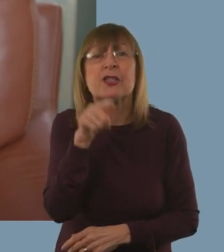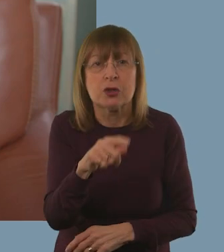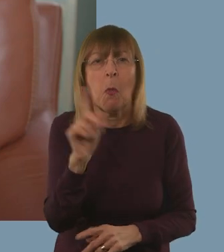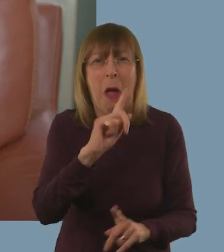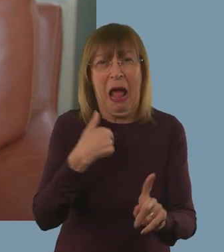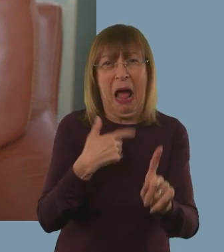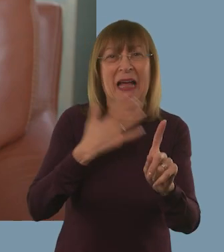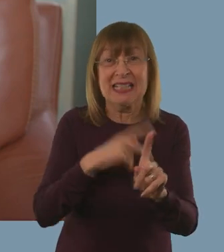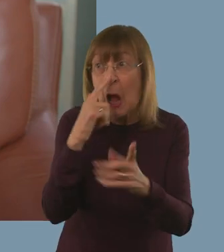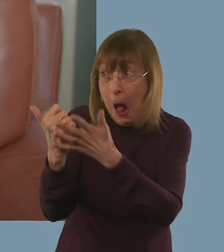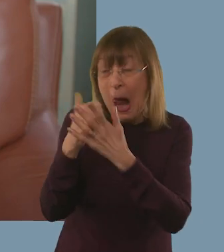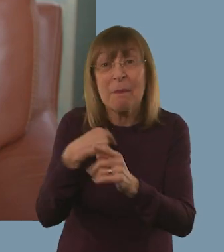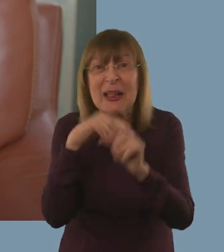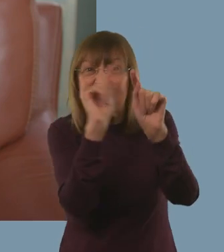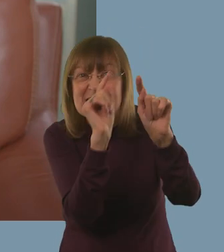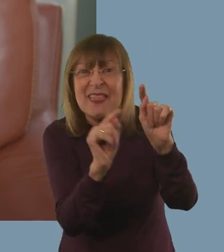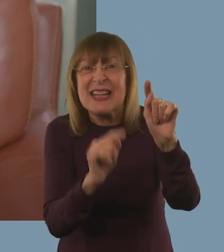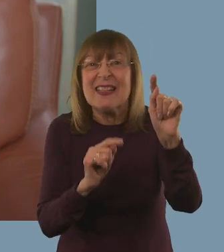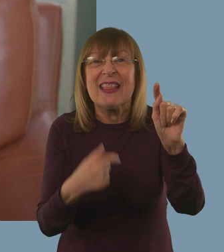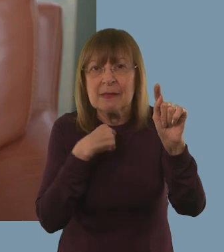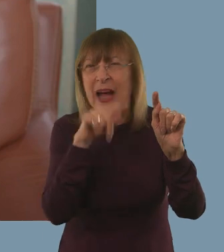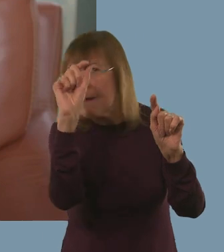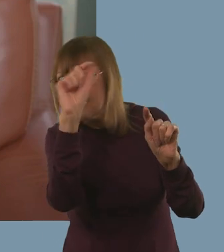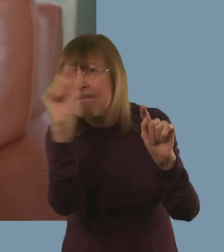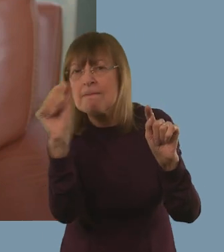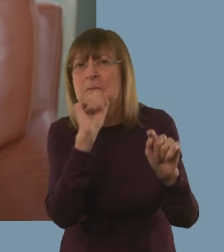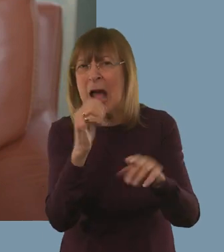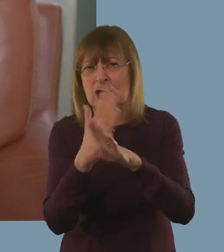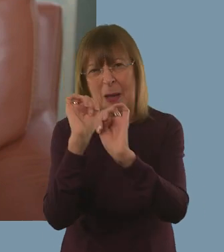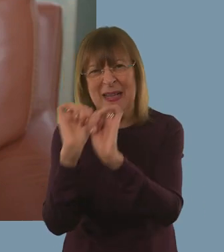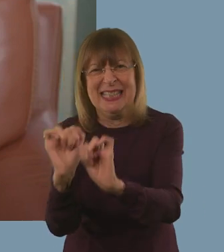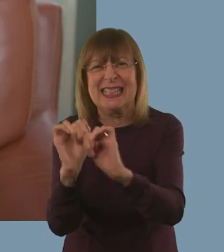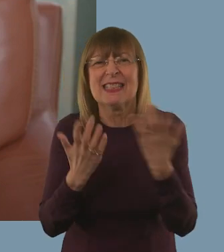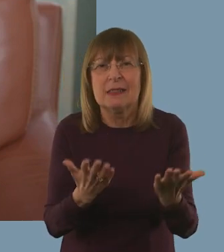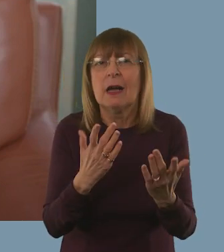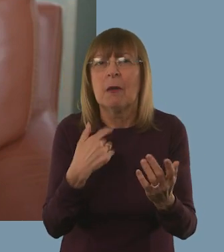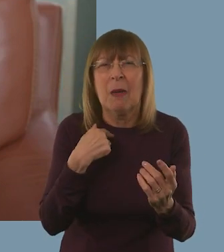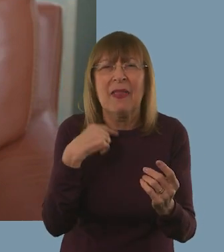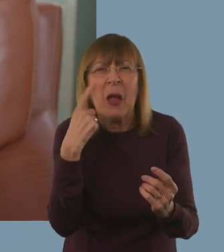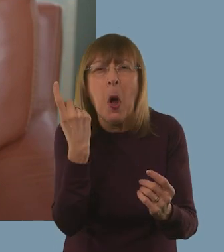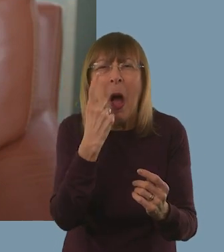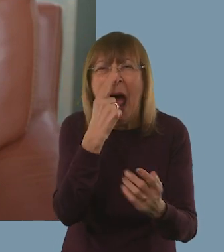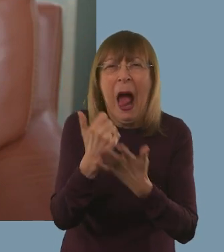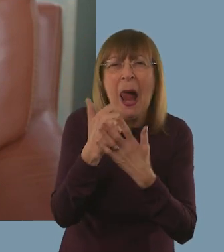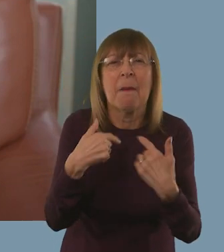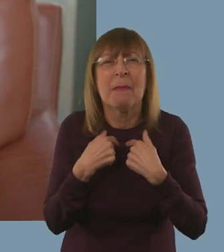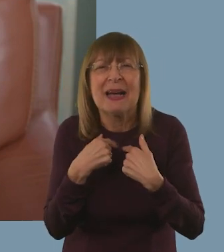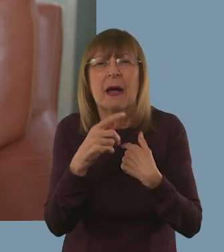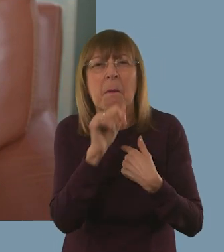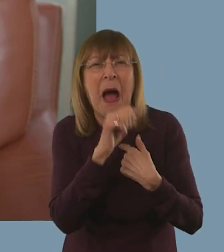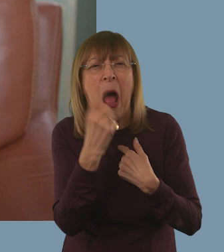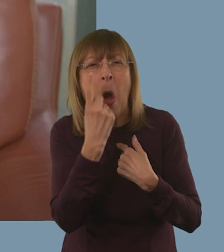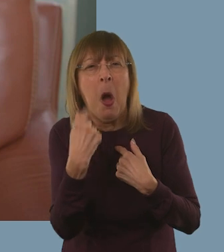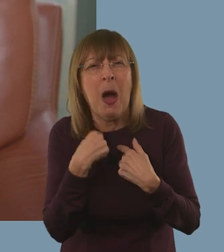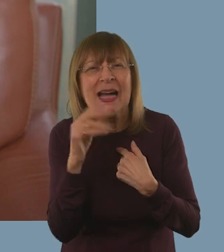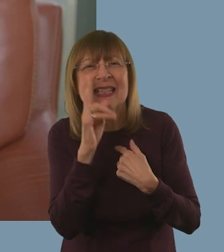fridge, like, this is what I need. Can you help me with these things? I actually have a list that says man jobs on my fridge. And I think about who can help me with this, or who am I seeing, which